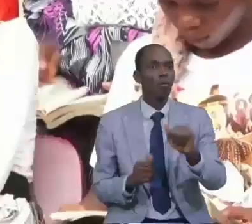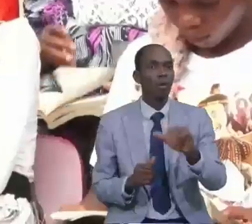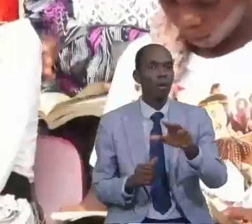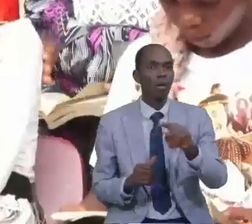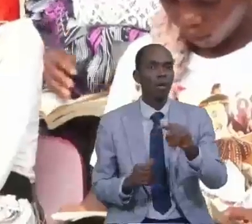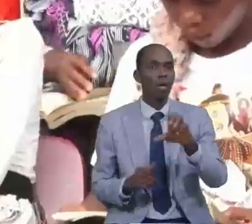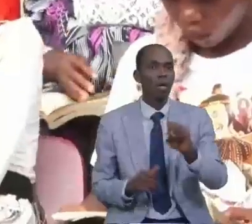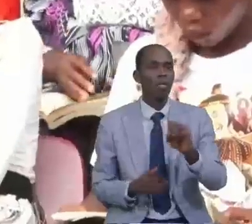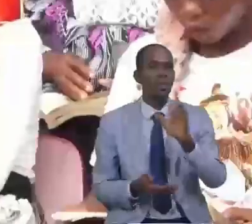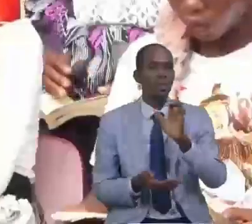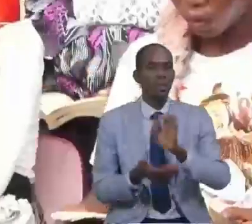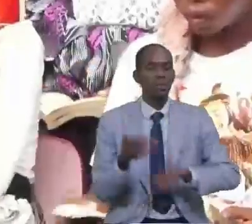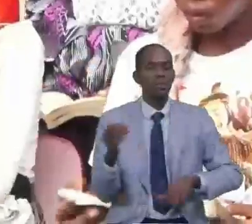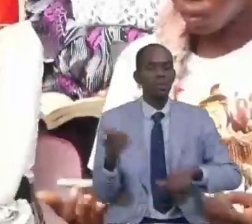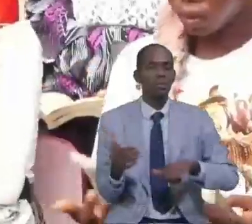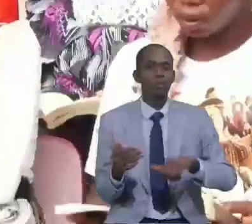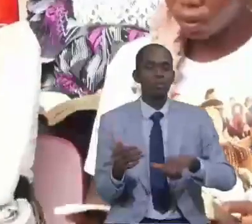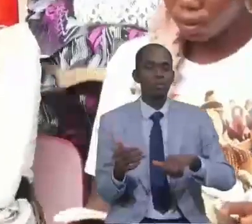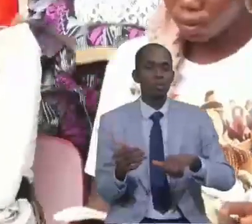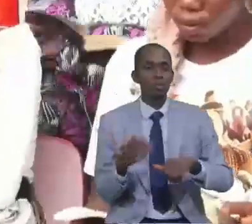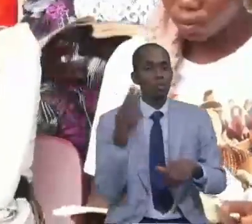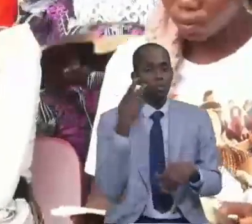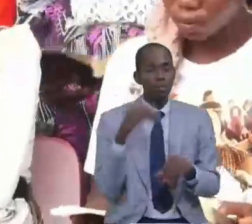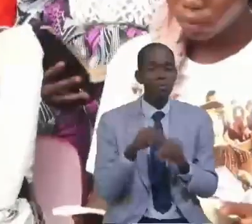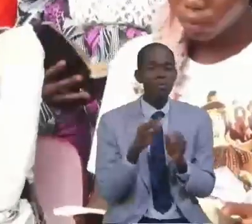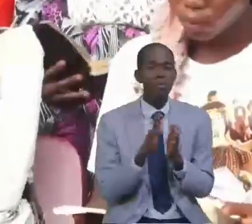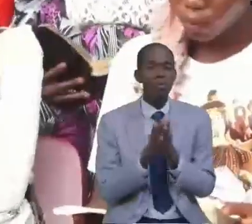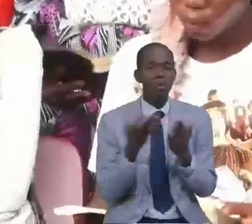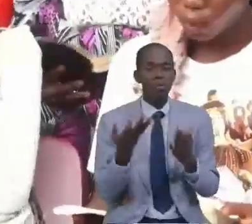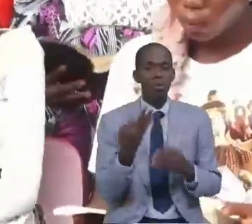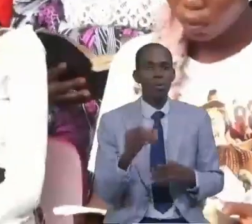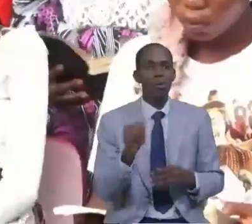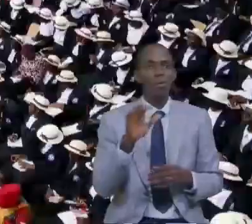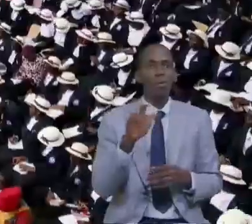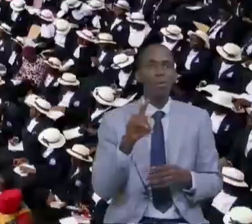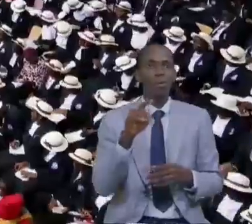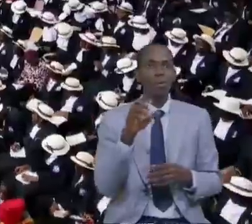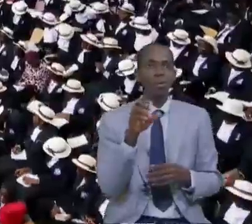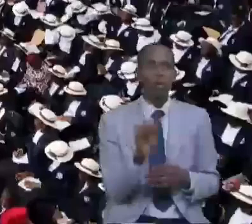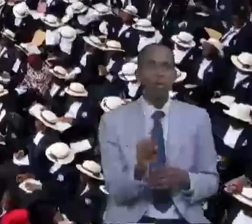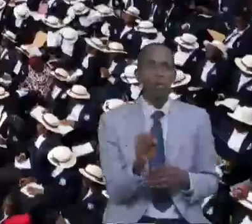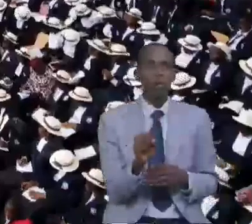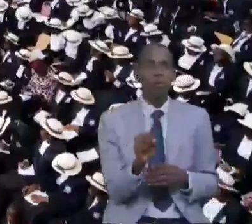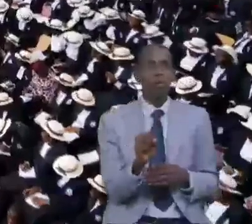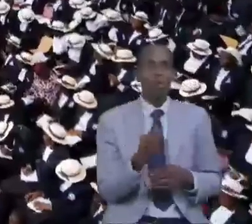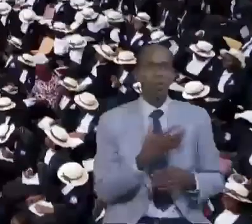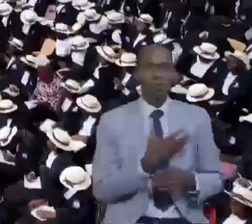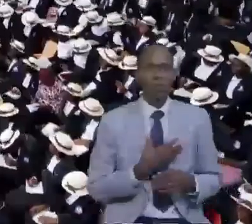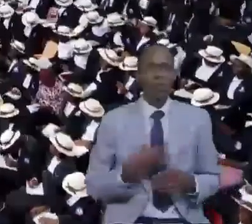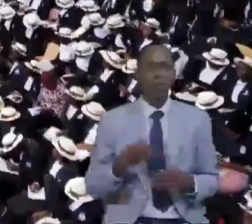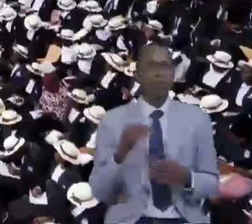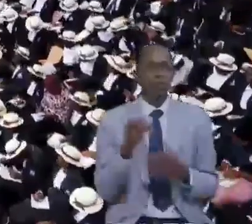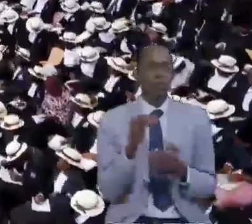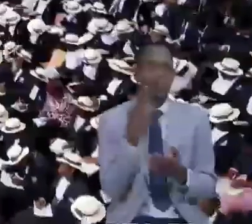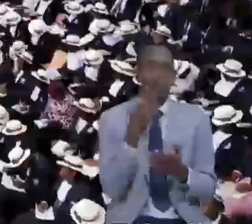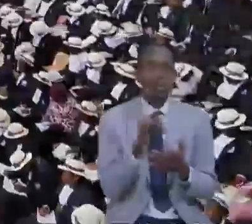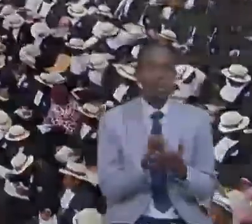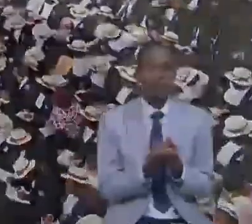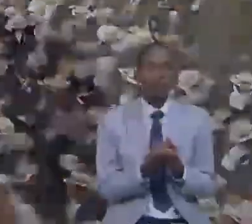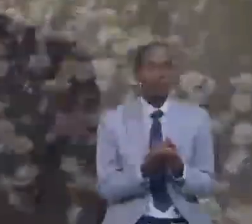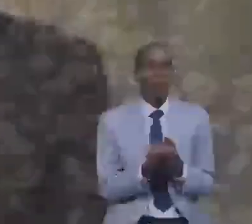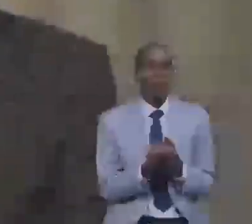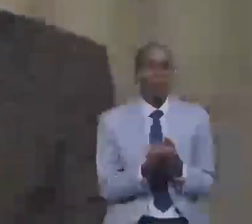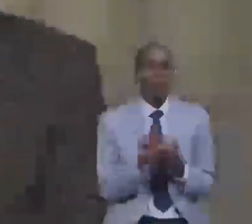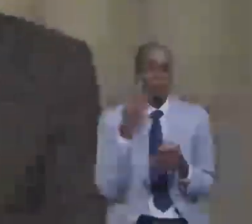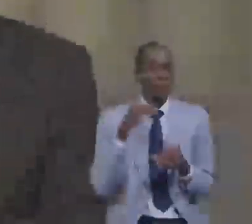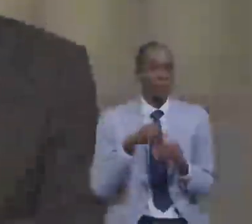and showed their deeds. Look at verse 19. It says, many of them also, which